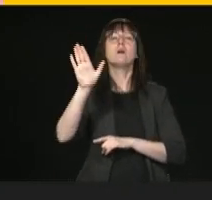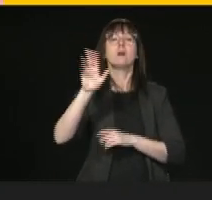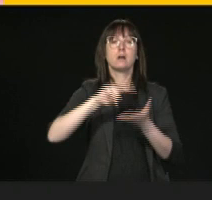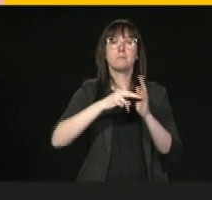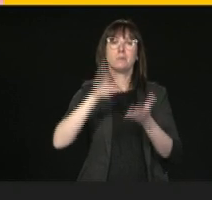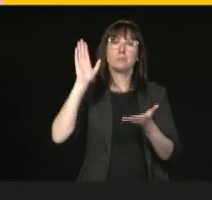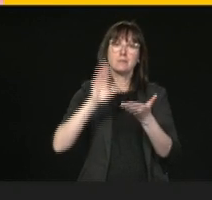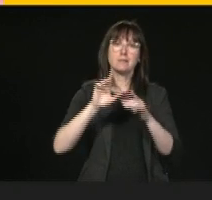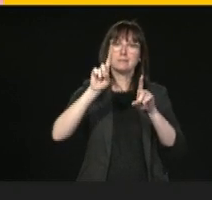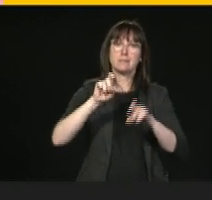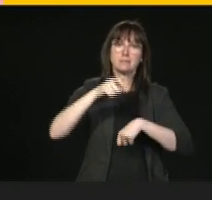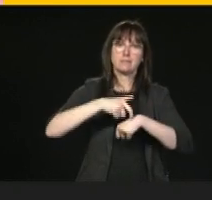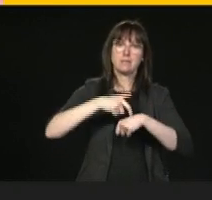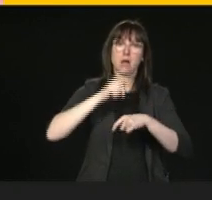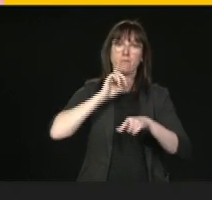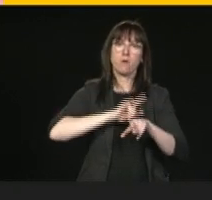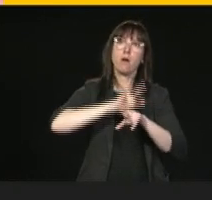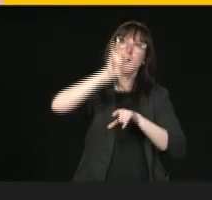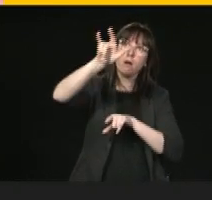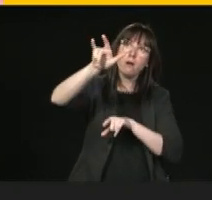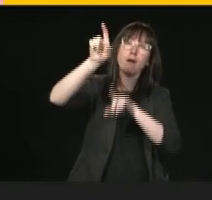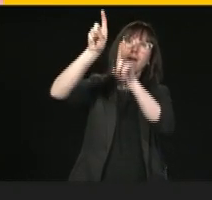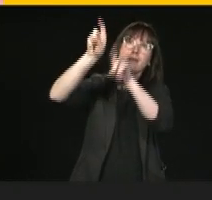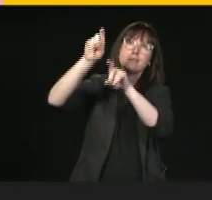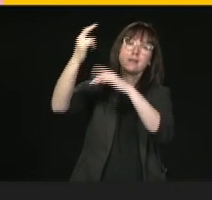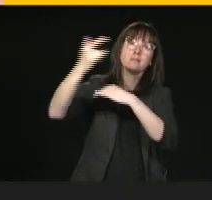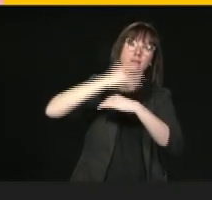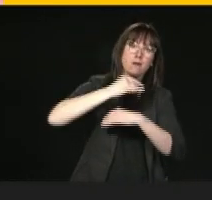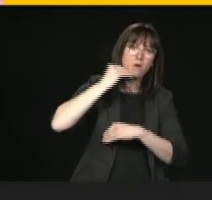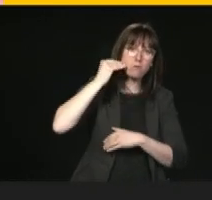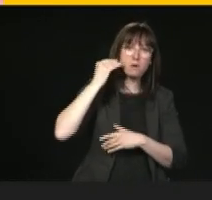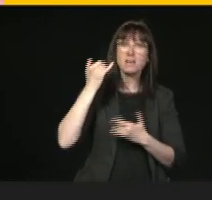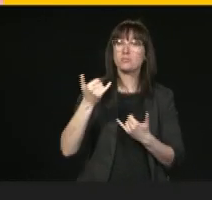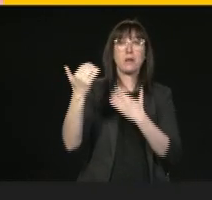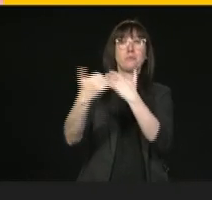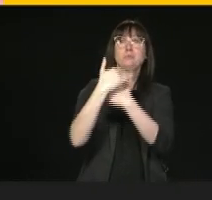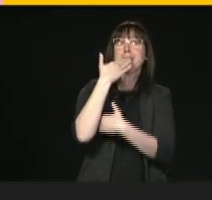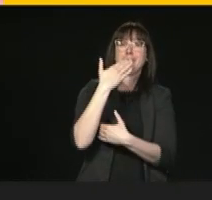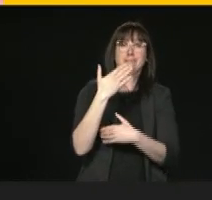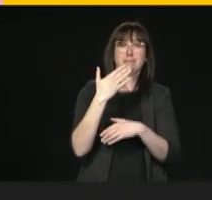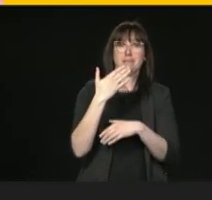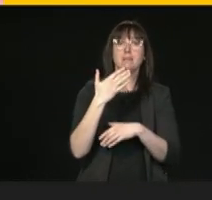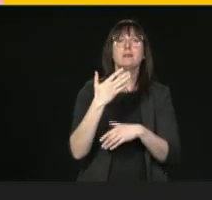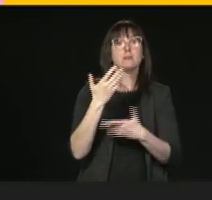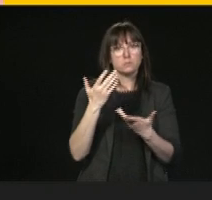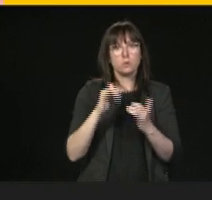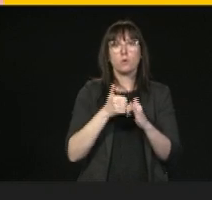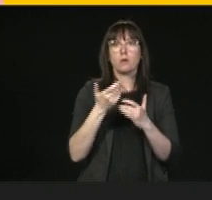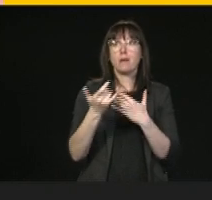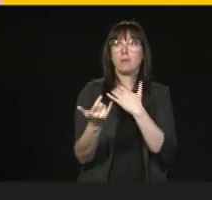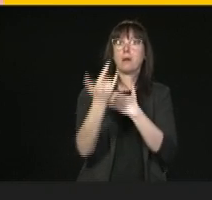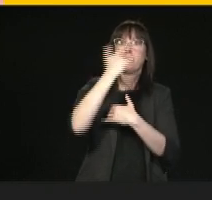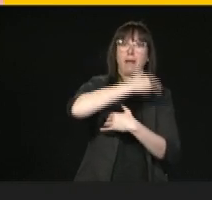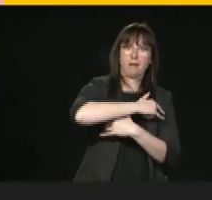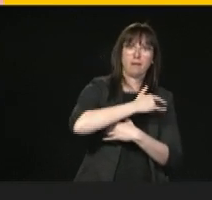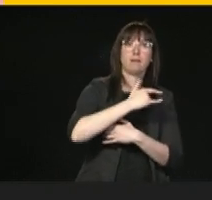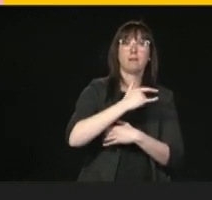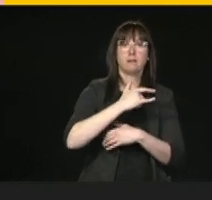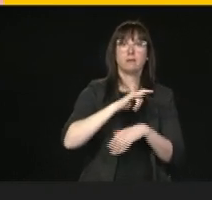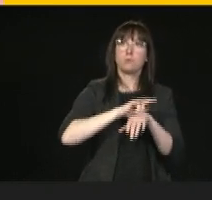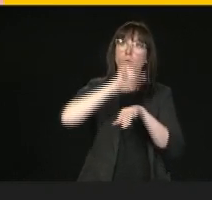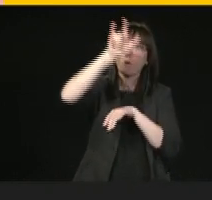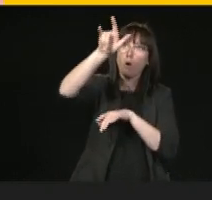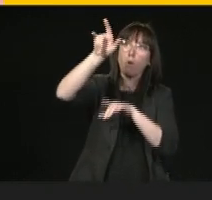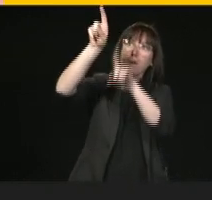current technology, they have to send the samples. You can imagine physically by an airplane to go down to a reference laboratory to get that